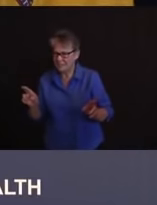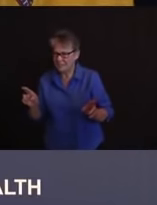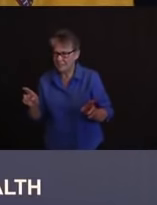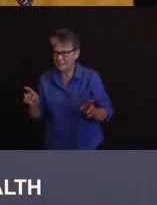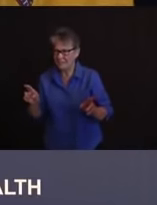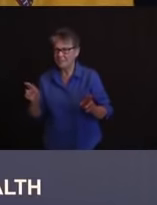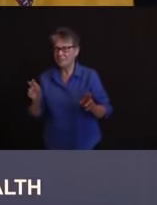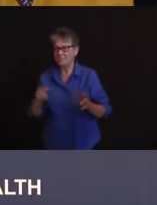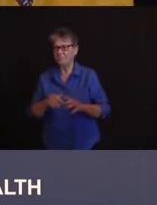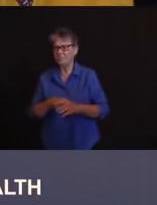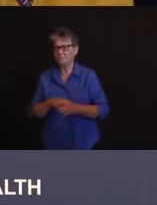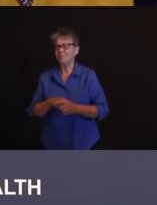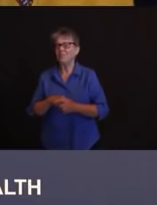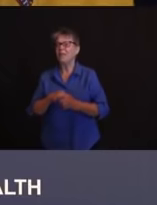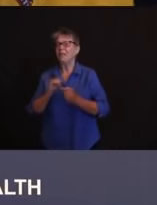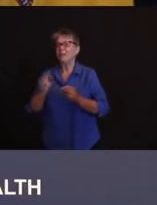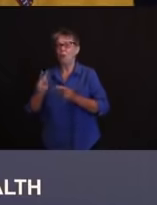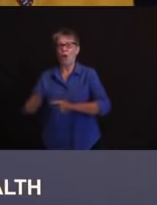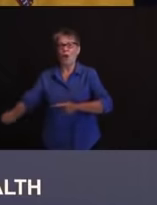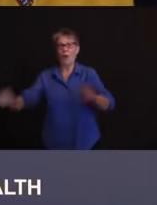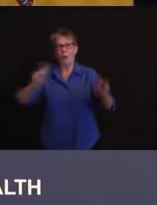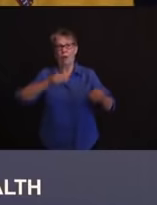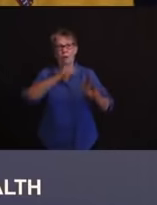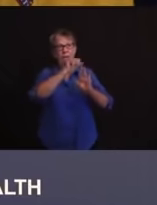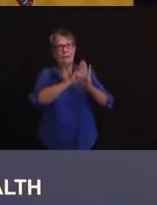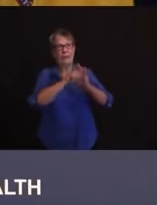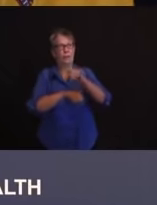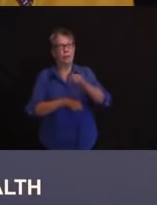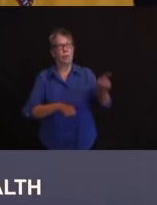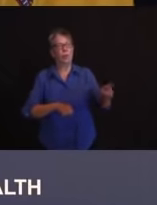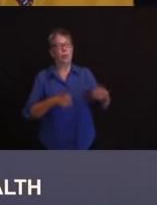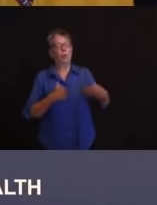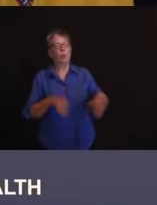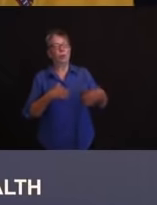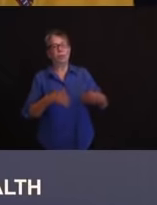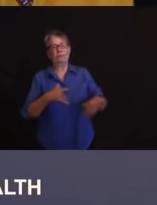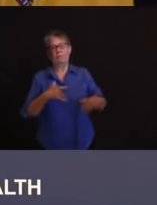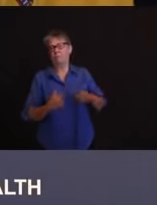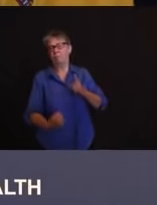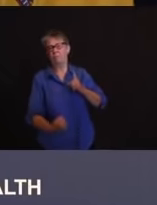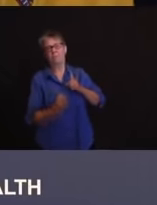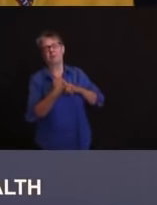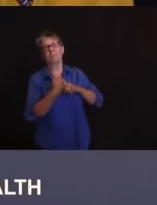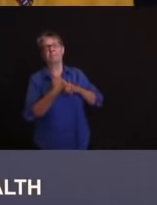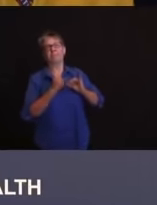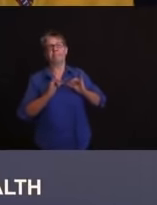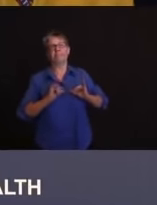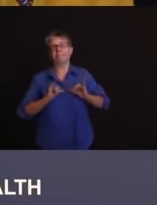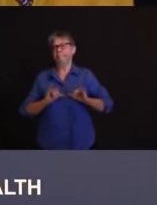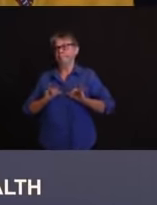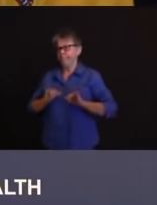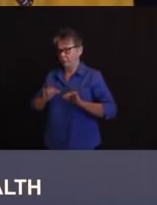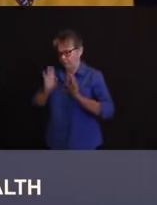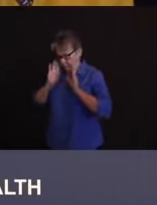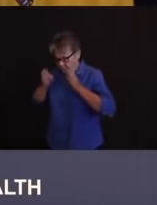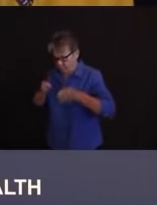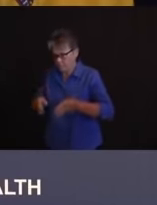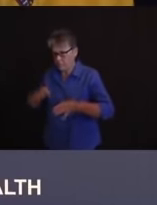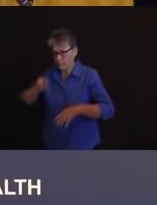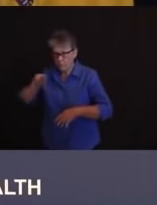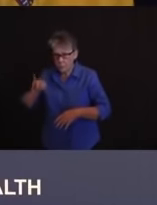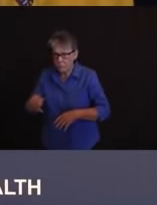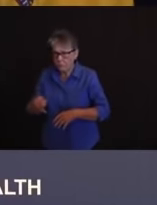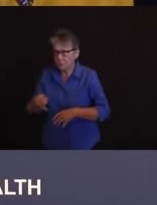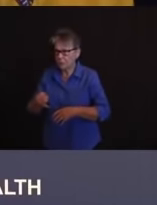somewhat reflected in the here and now data that we have. But if we see it raging like it's raging in some of these places and knowing you